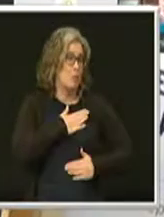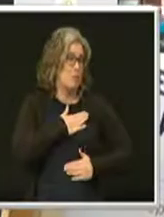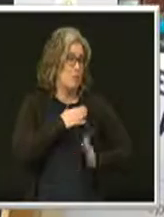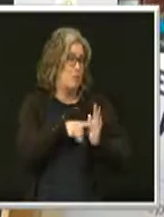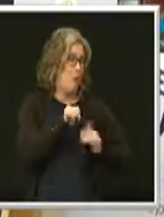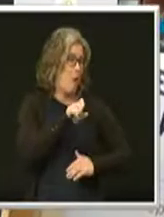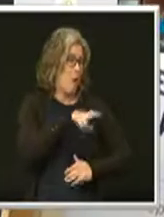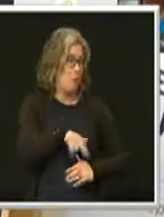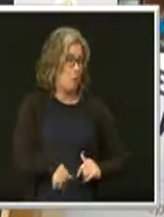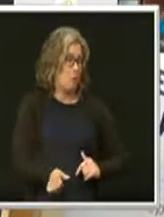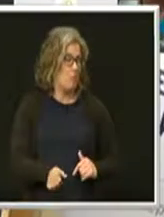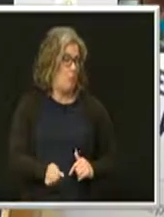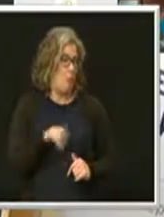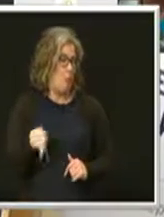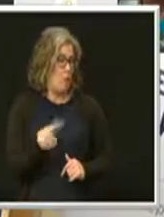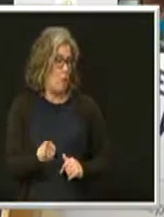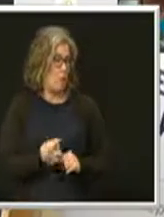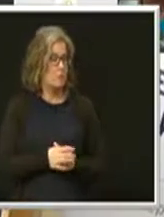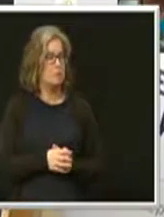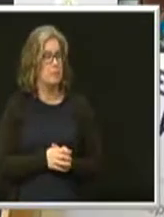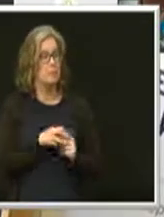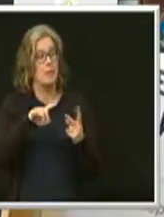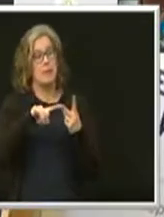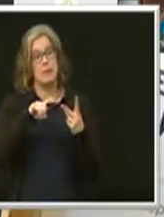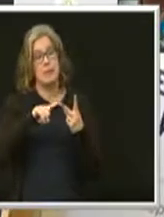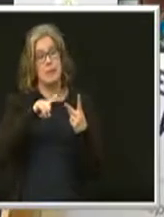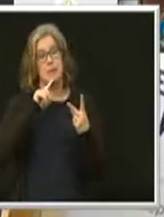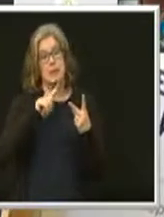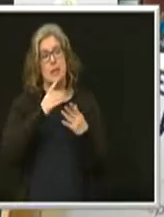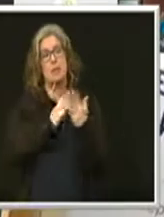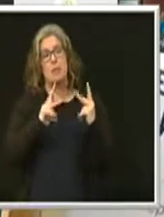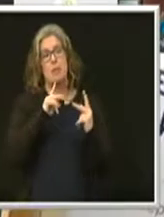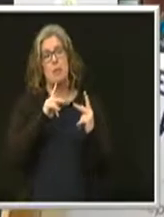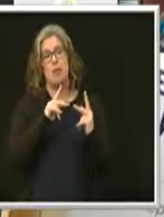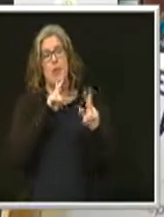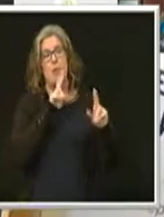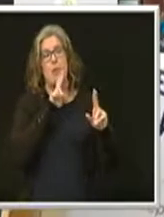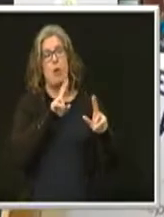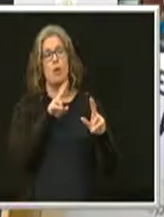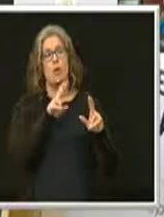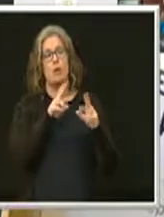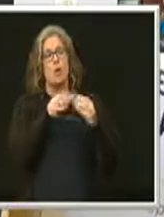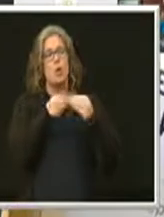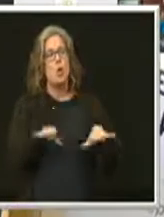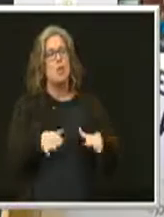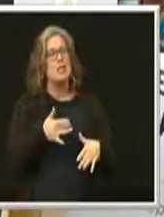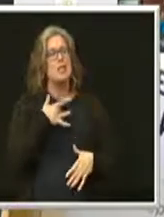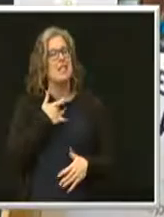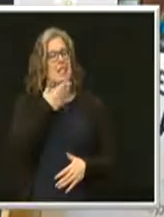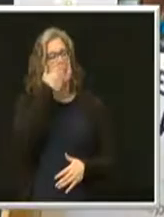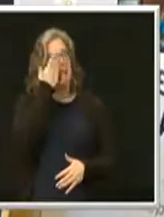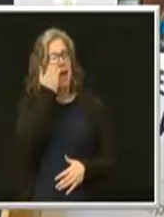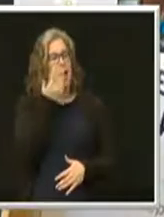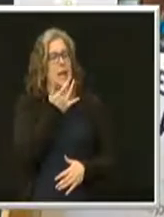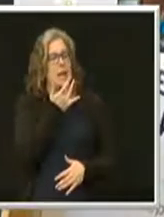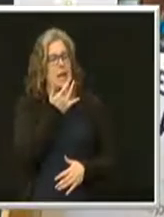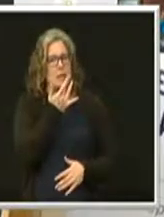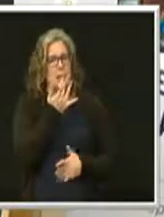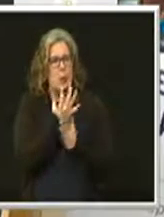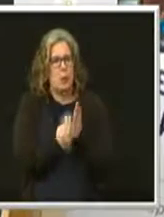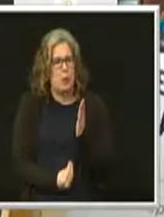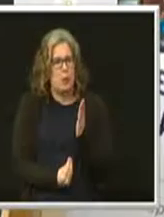all. The second one is some people also reporting losing their sense of smell and